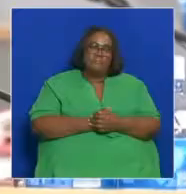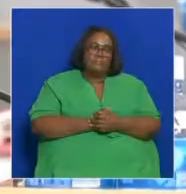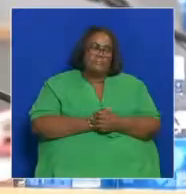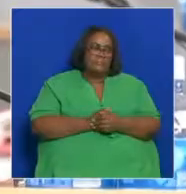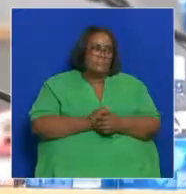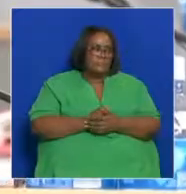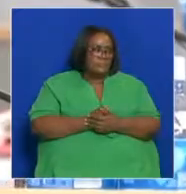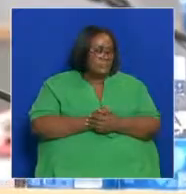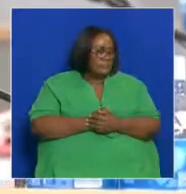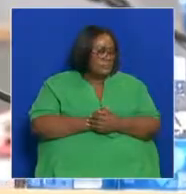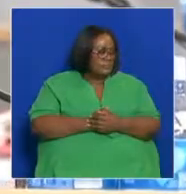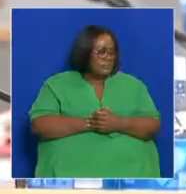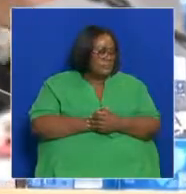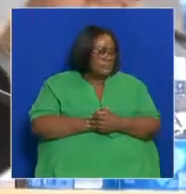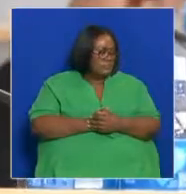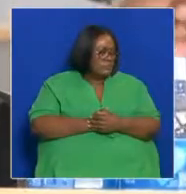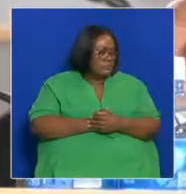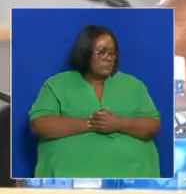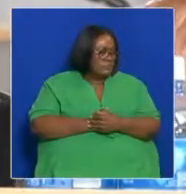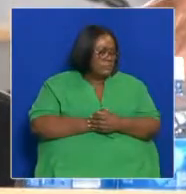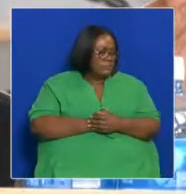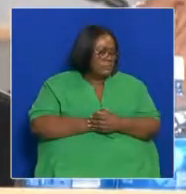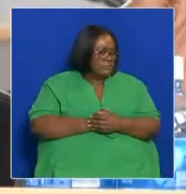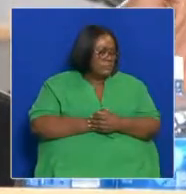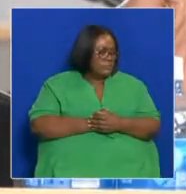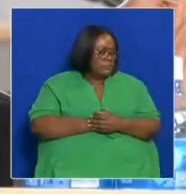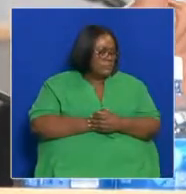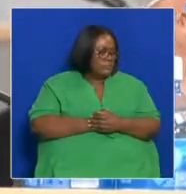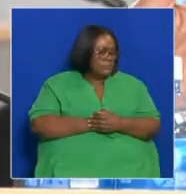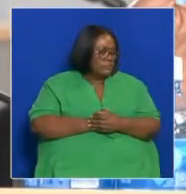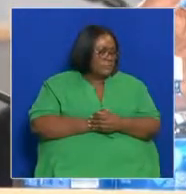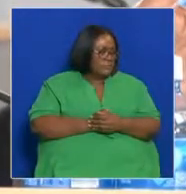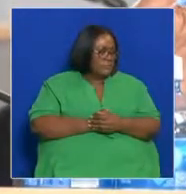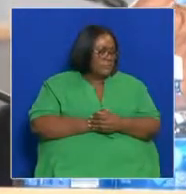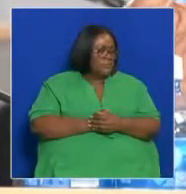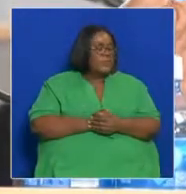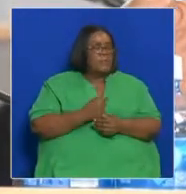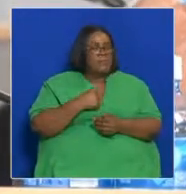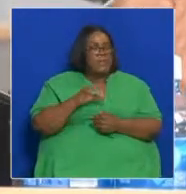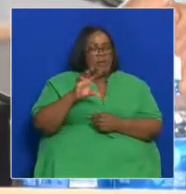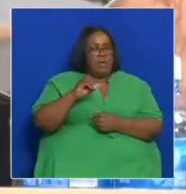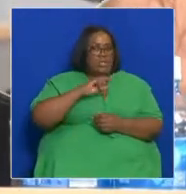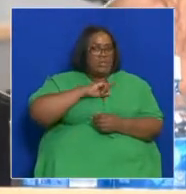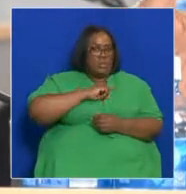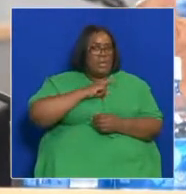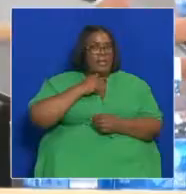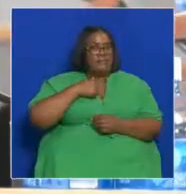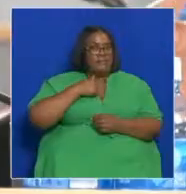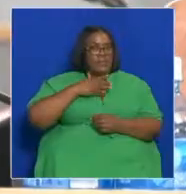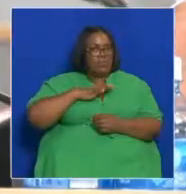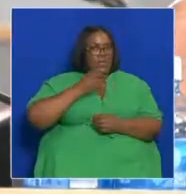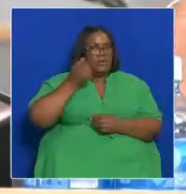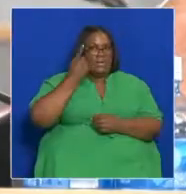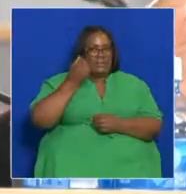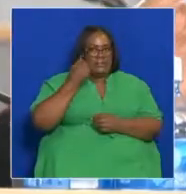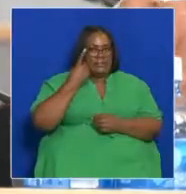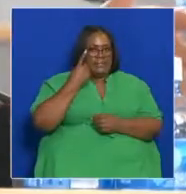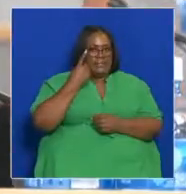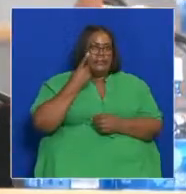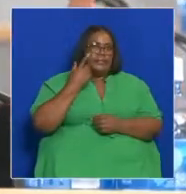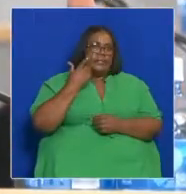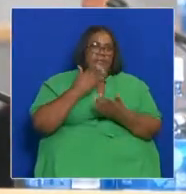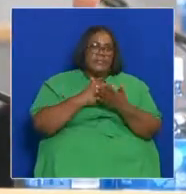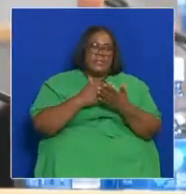If you're absent, and I'm really asking because I want to understand whether some of the